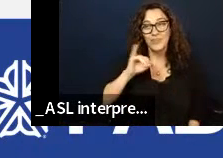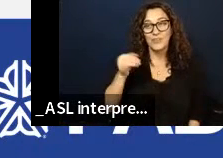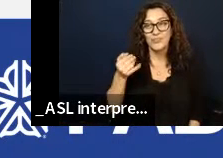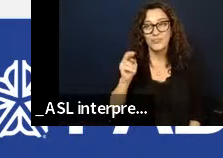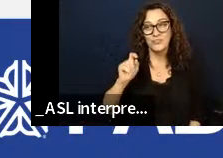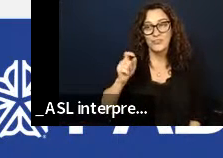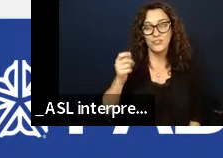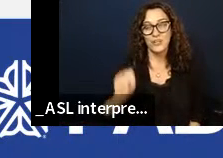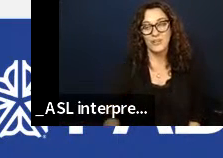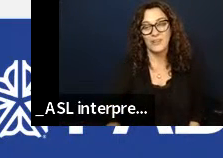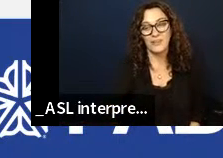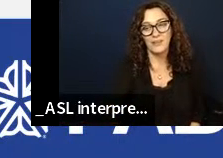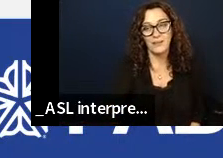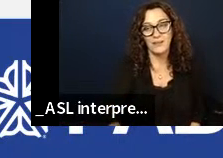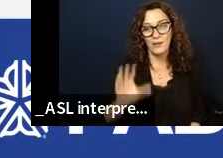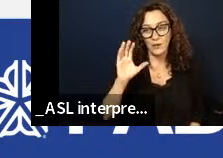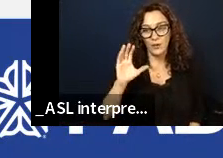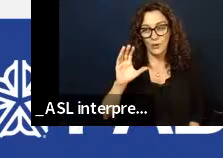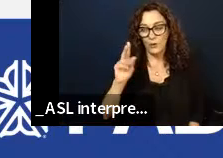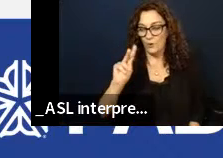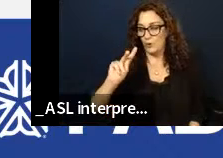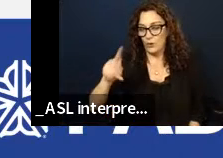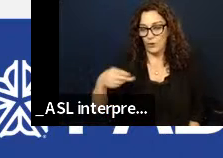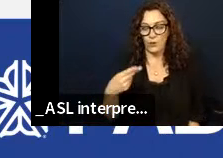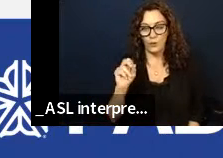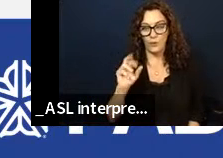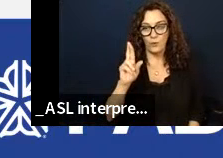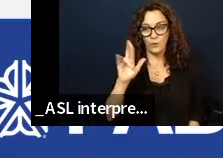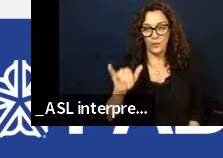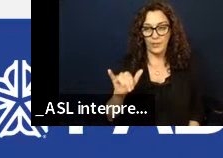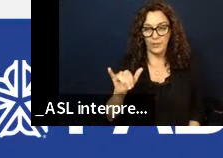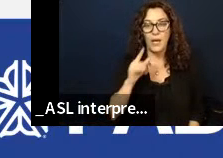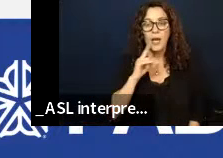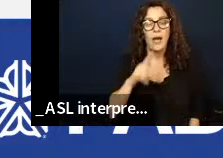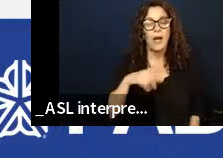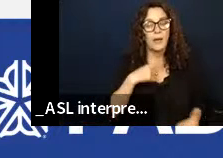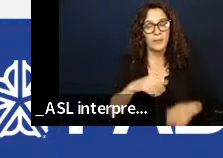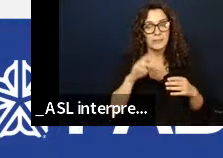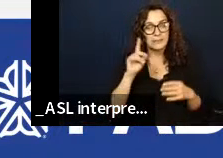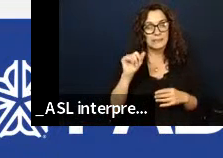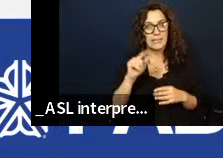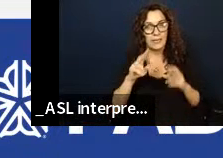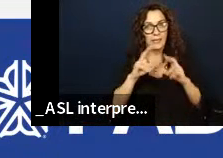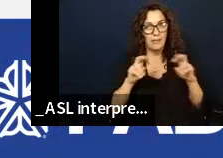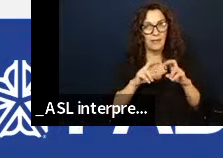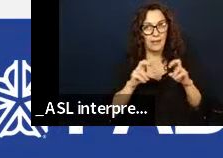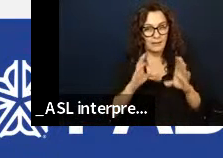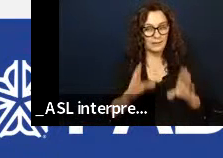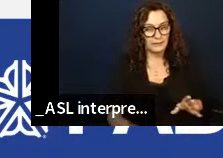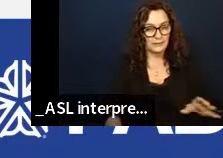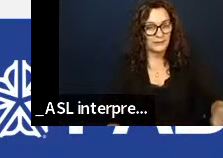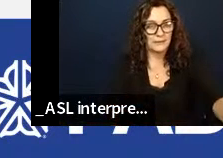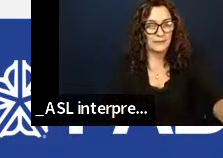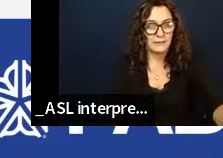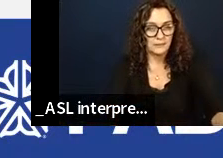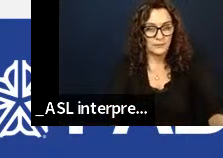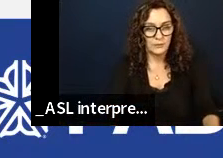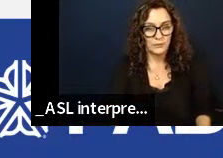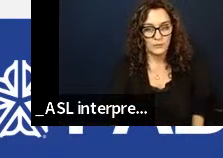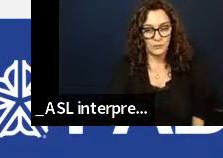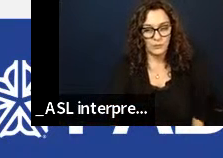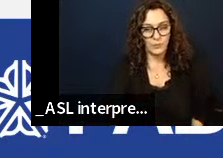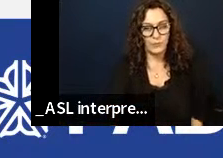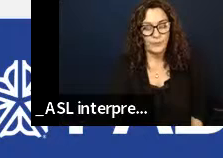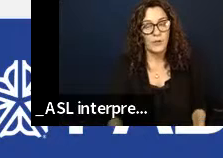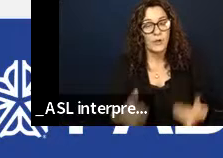Corey. I am a policy and data analyst at the PAB. I want to talk just a little bit about with you all the current RPD matrix.